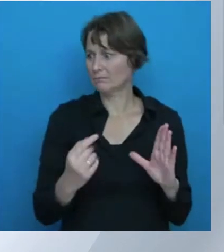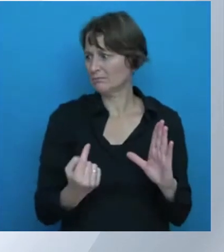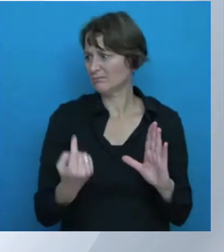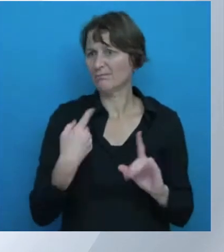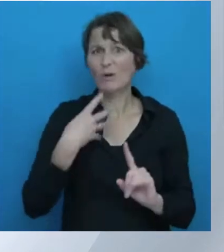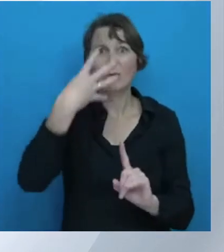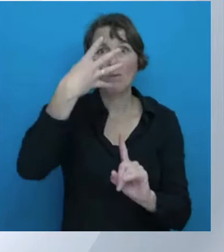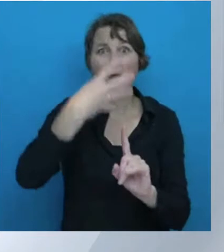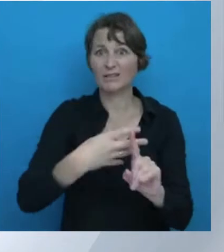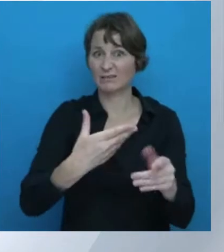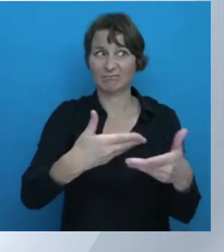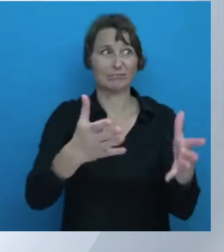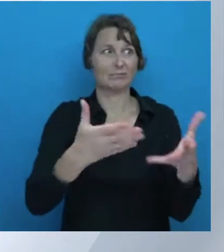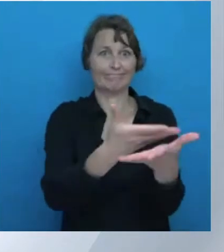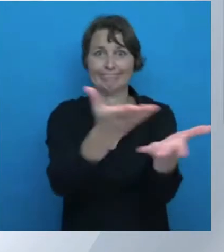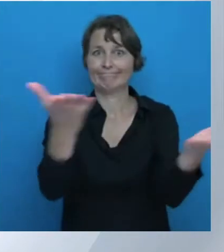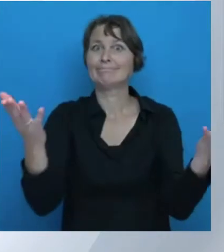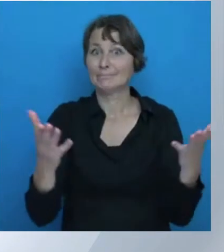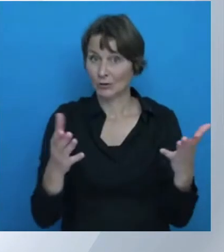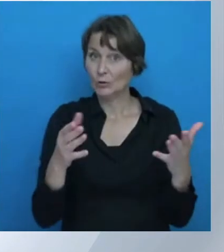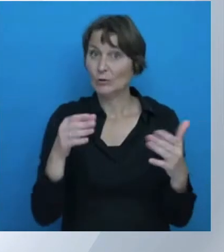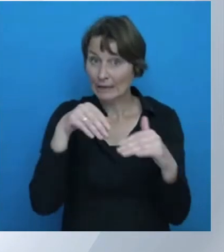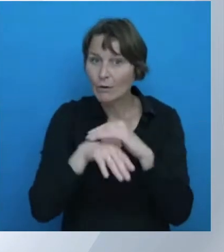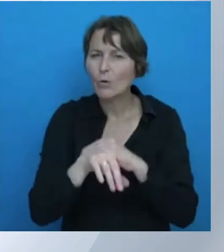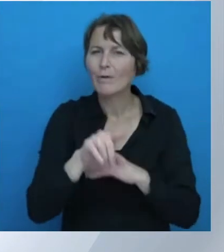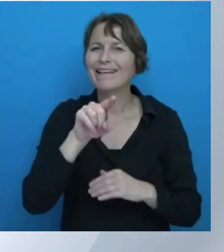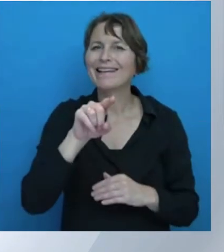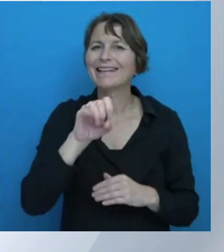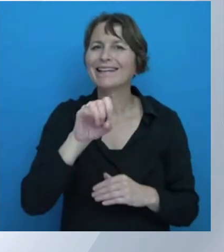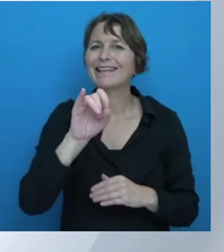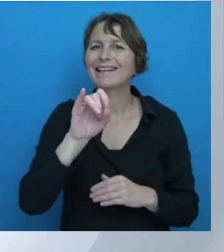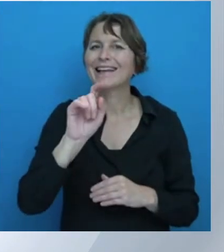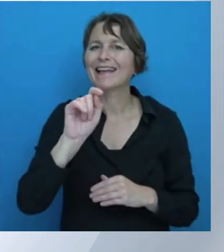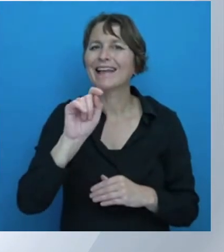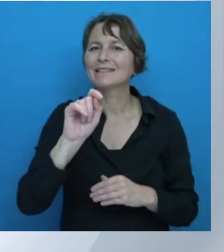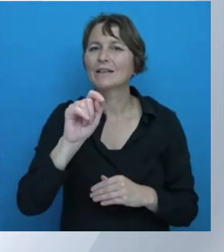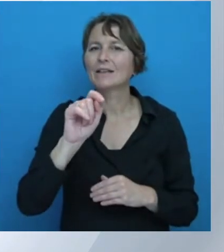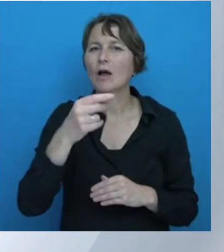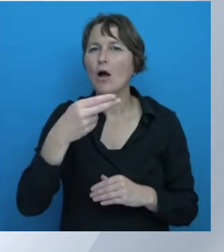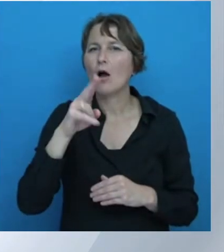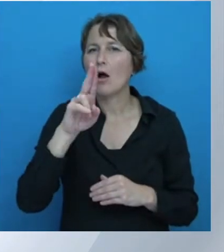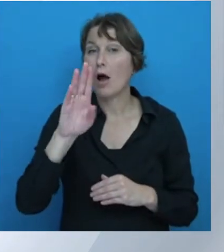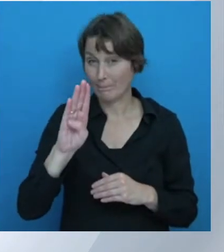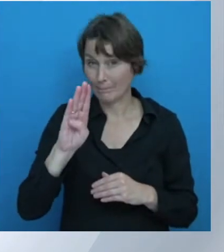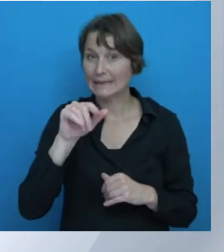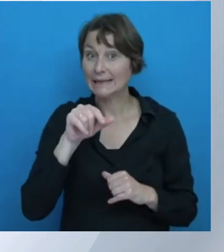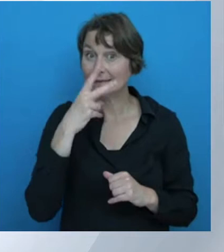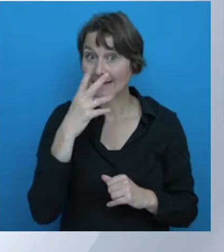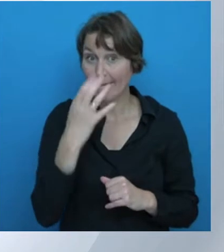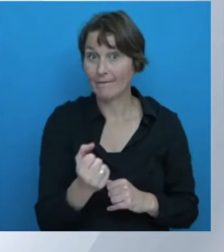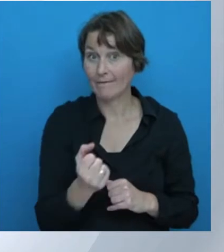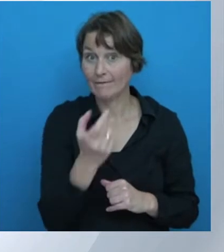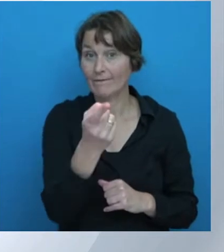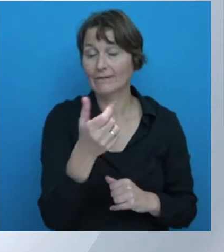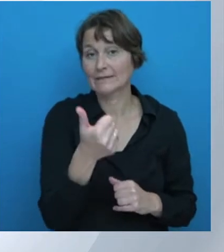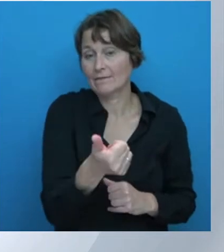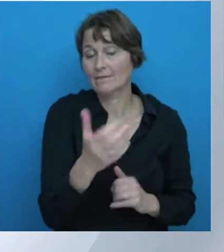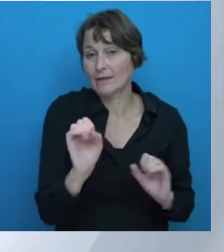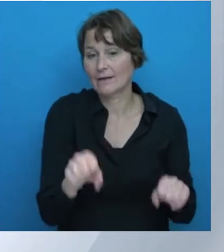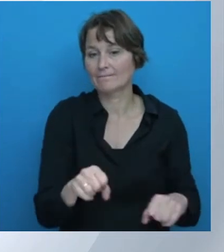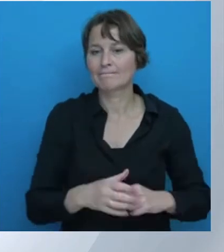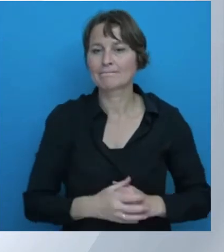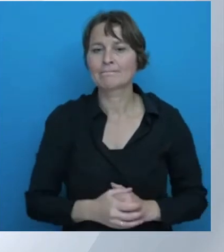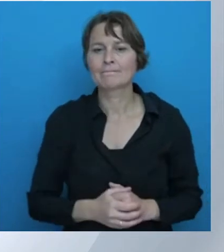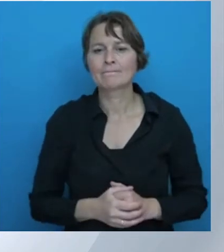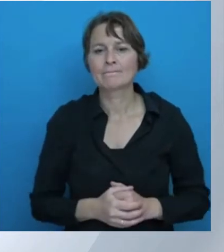actually go into the GitHub repo and look at it. And this is bolt on after the fact. You can also check, let's just clear this up for a second. You can also check your